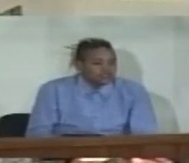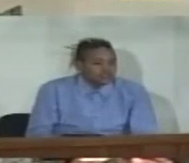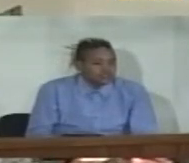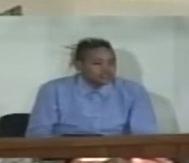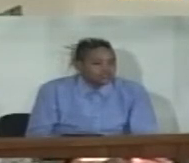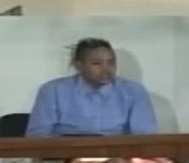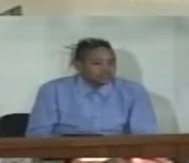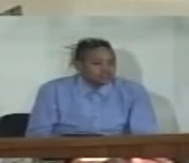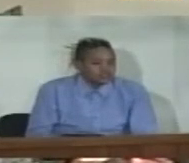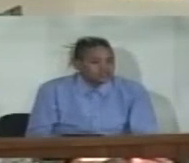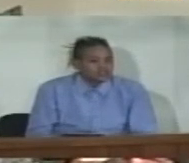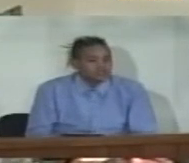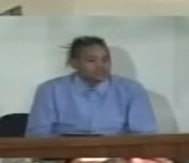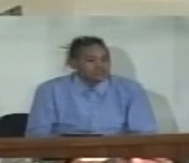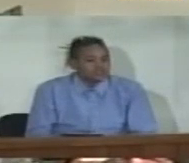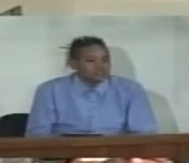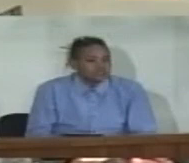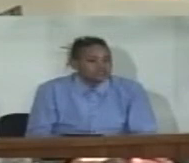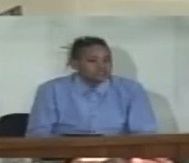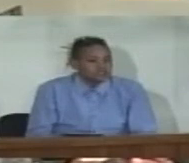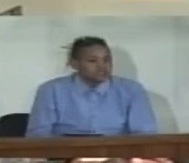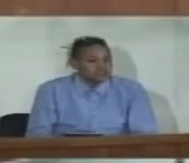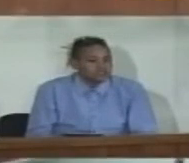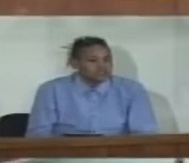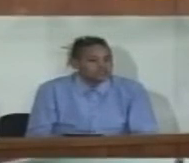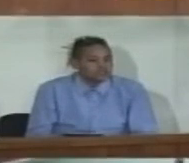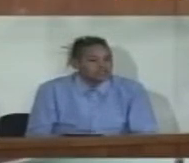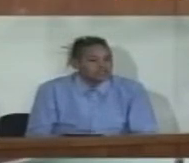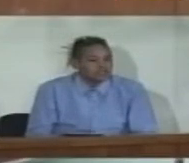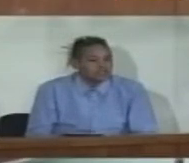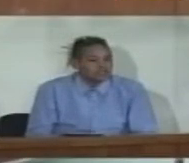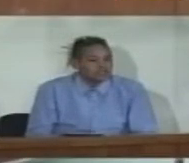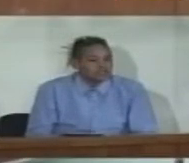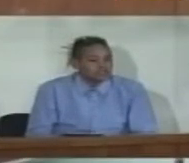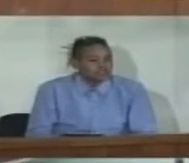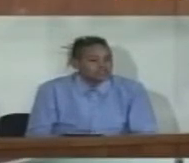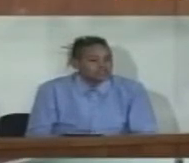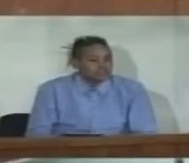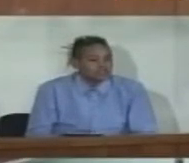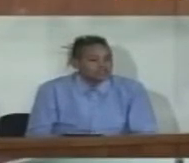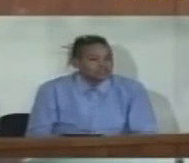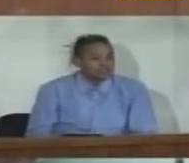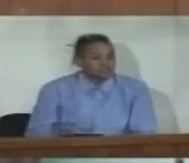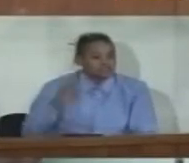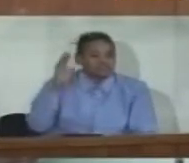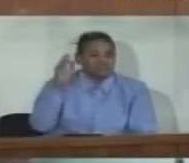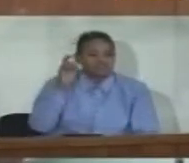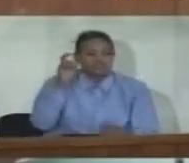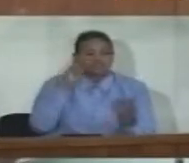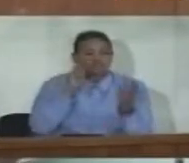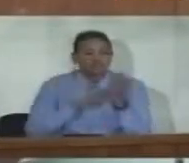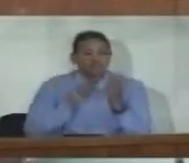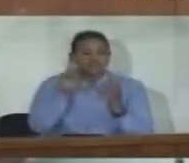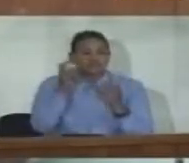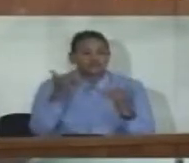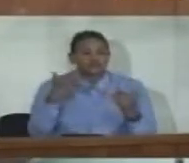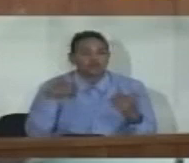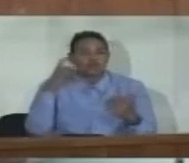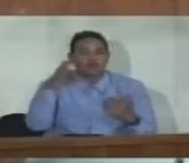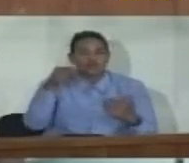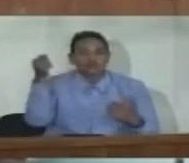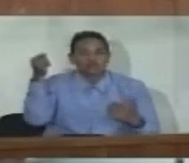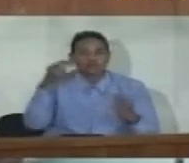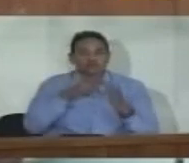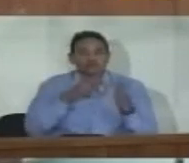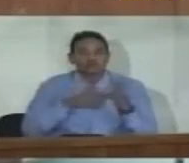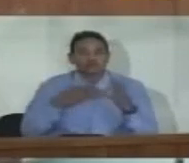Mr. Speaker, I further beg to give notice that at a later stage today I will move for the suspension of standing orders